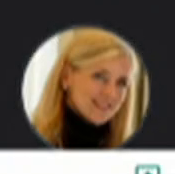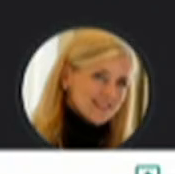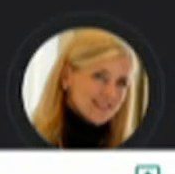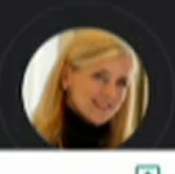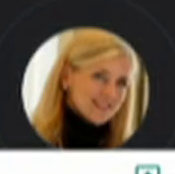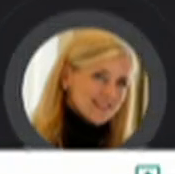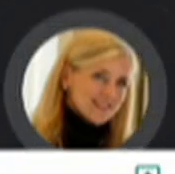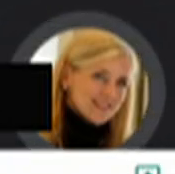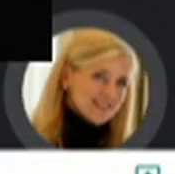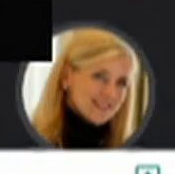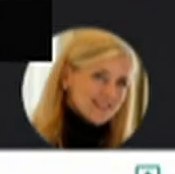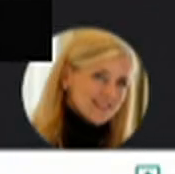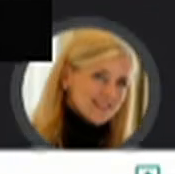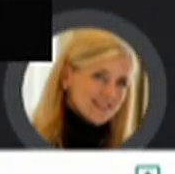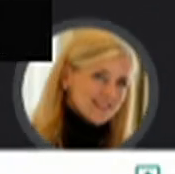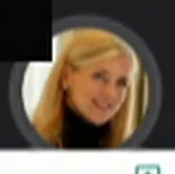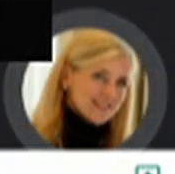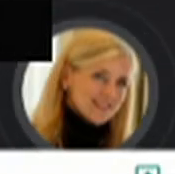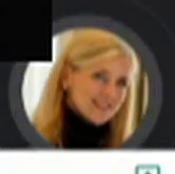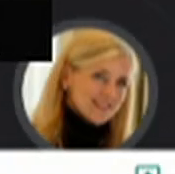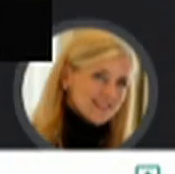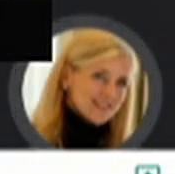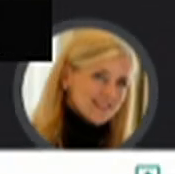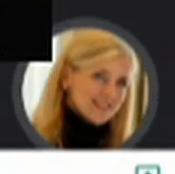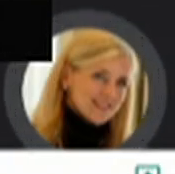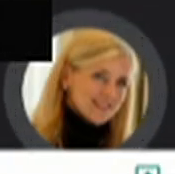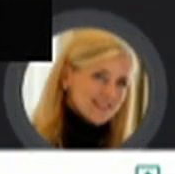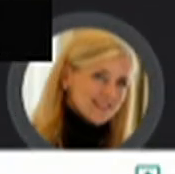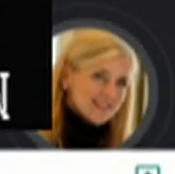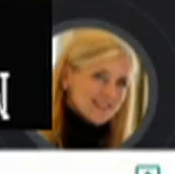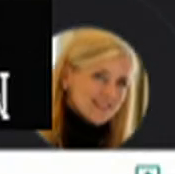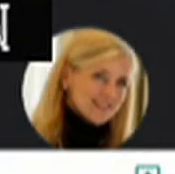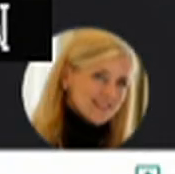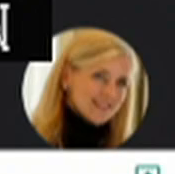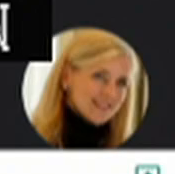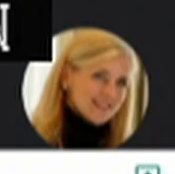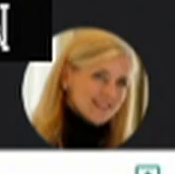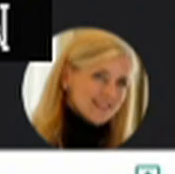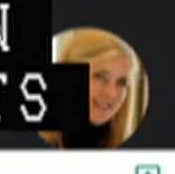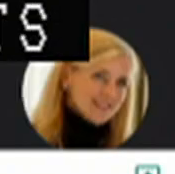user. So email us your comments and we'll do a good job relaying them.